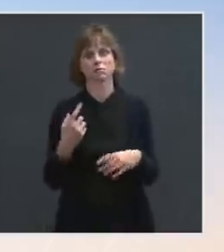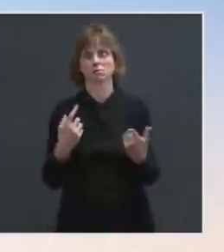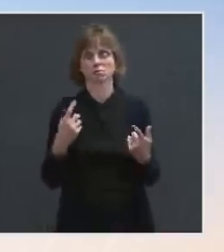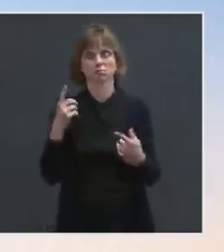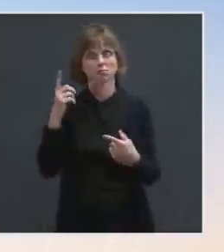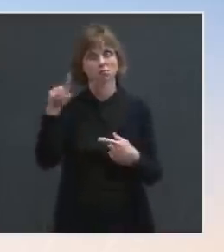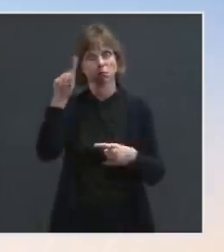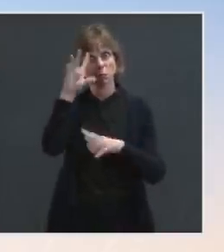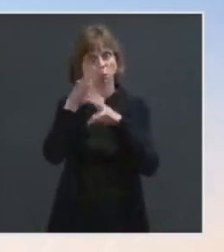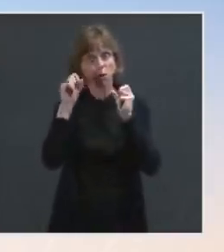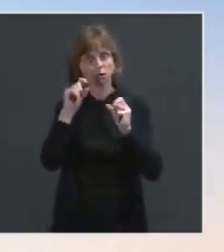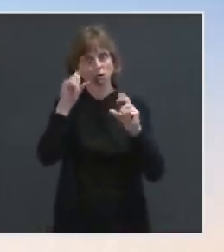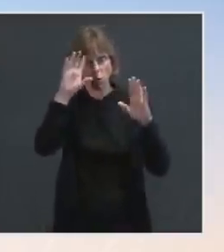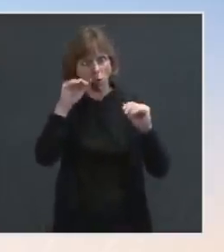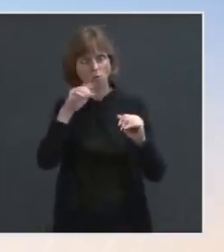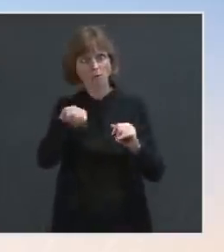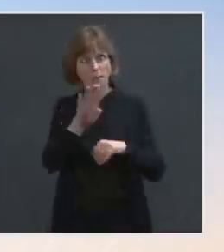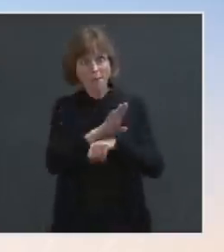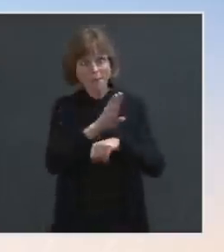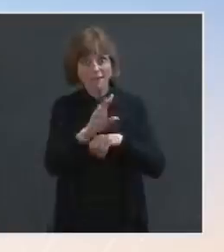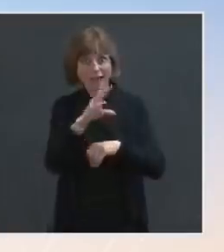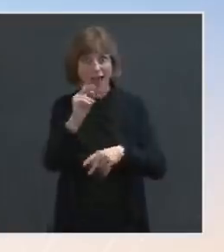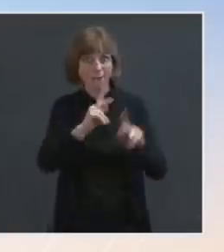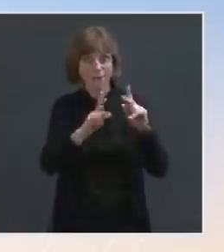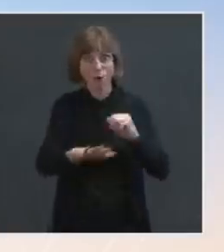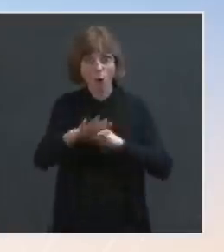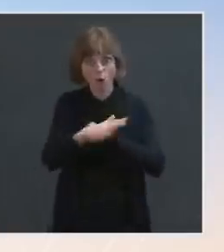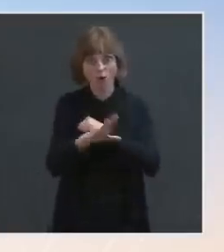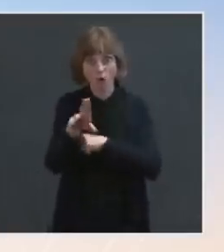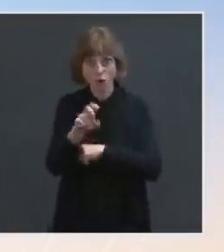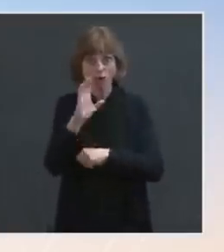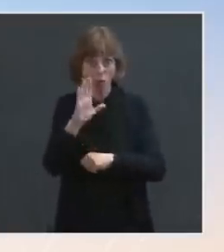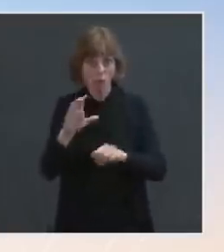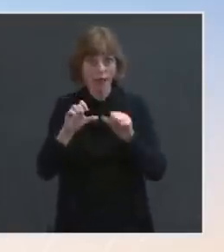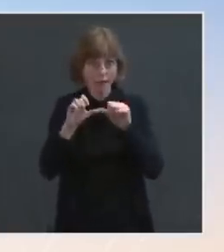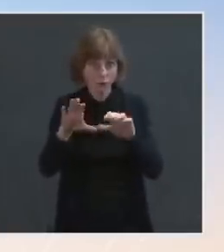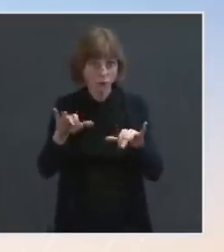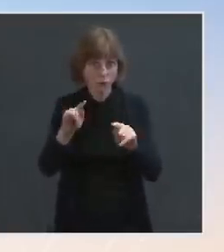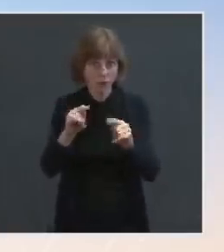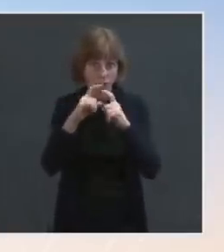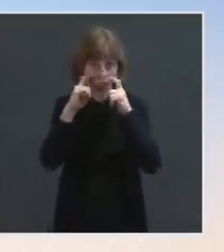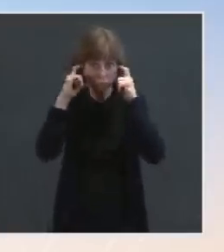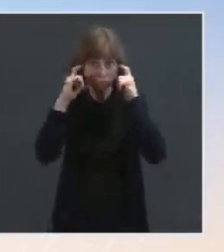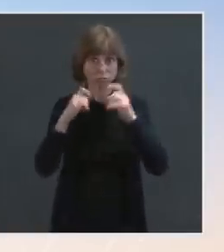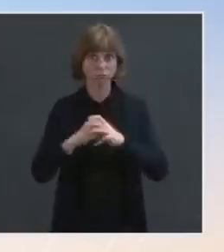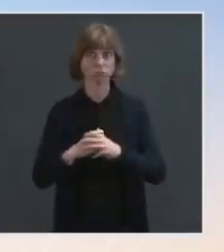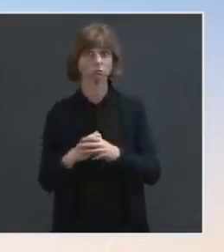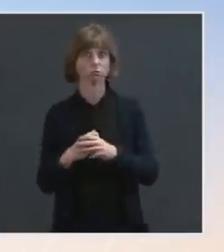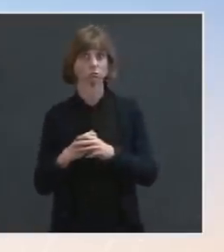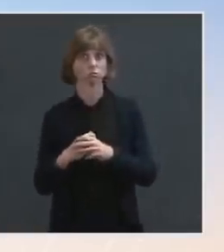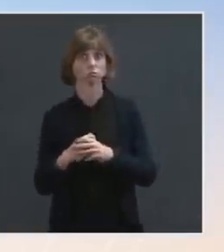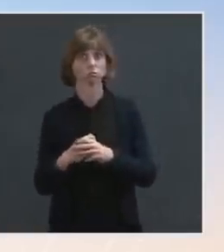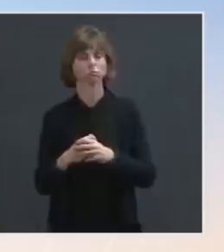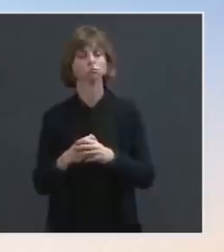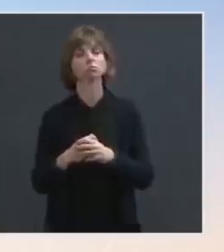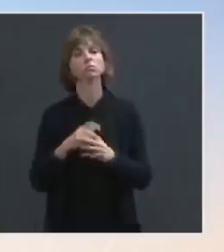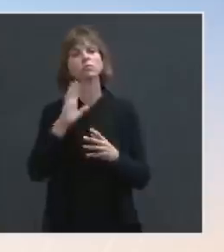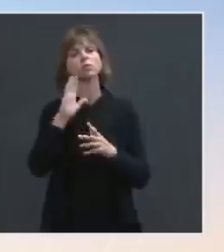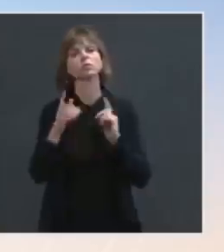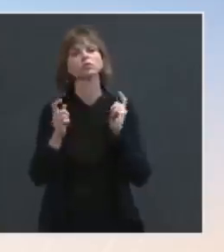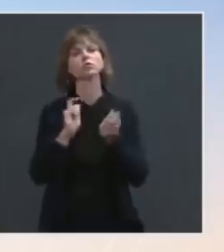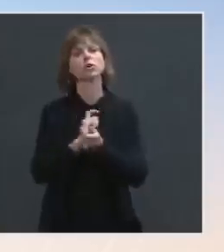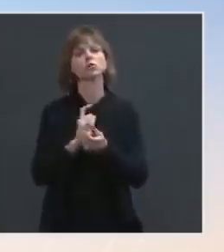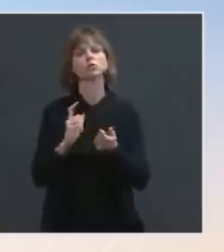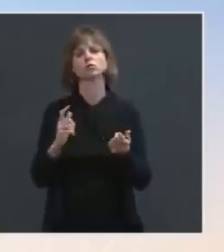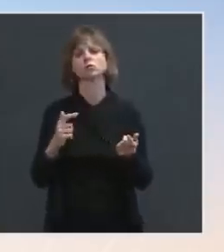businesses and people across the country will continue to do that. Has he reached out to Governors Reeves and Abbott to convince them to try and change course here? I don't